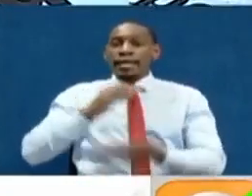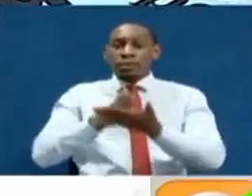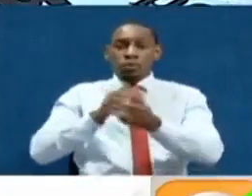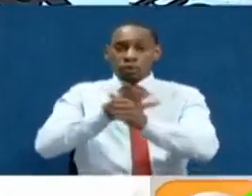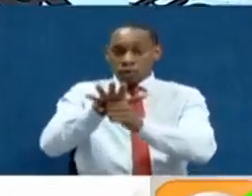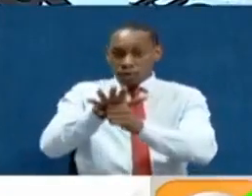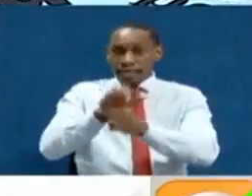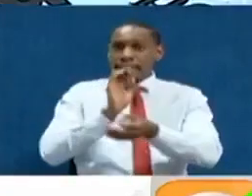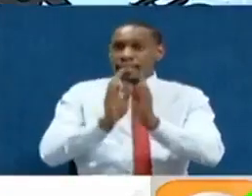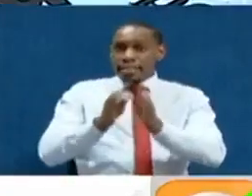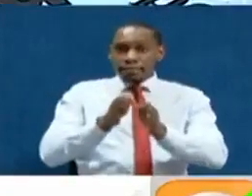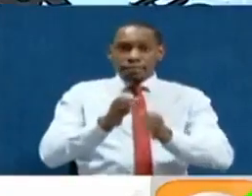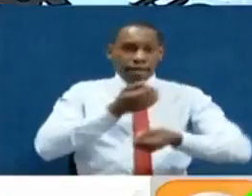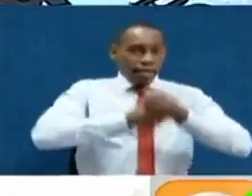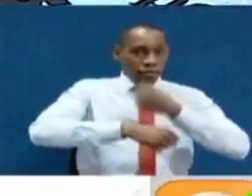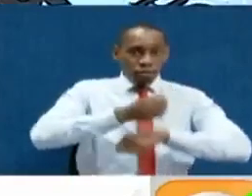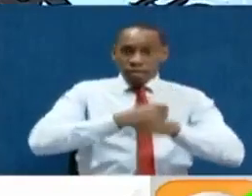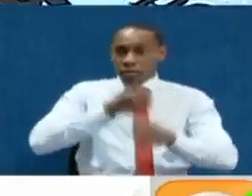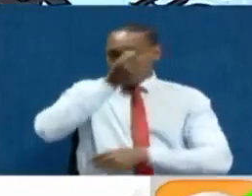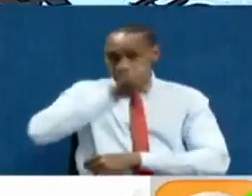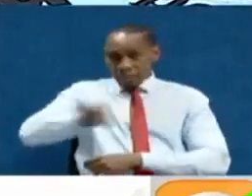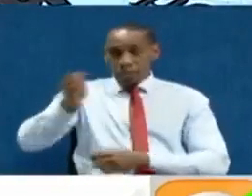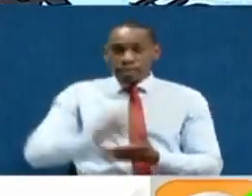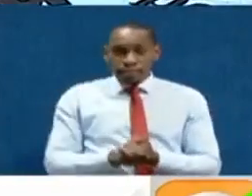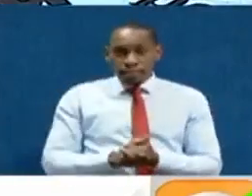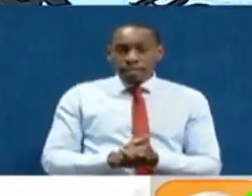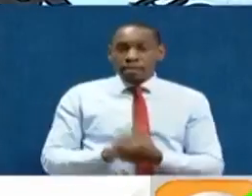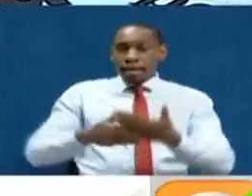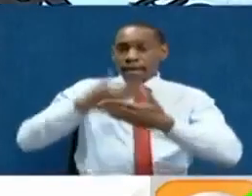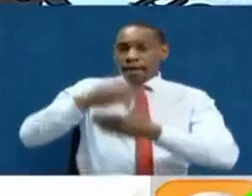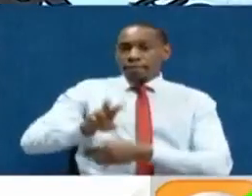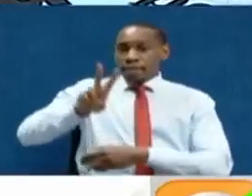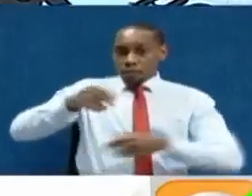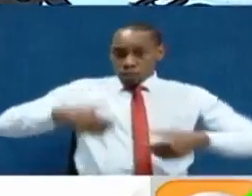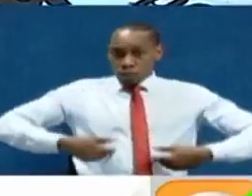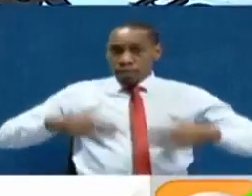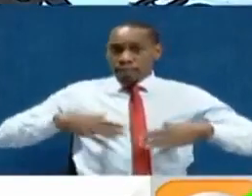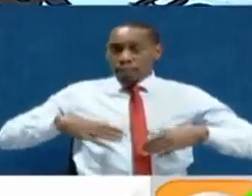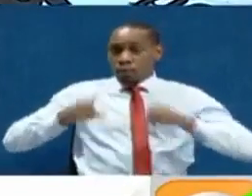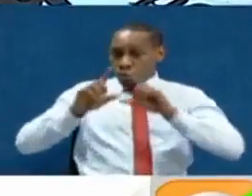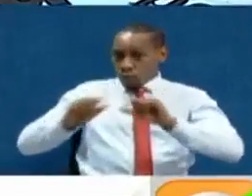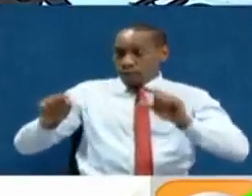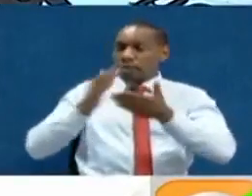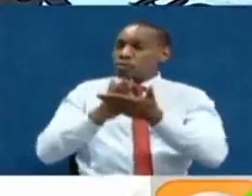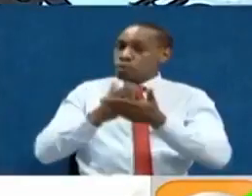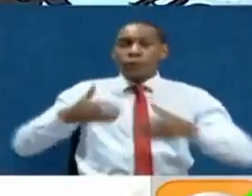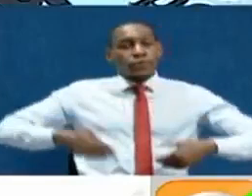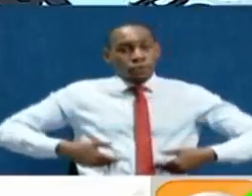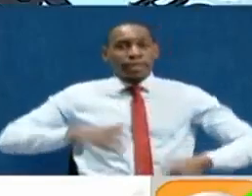virus if care and precaution are thrown to the wind. Now, this comes after 2 young people, believed to be very